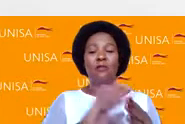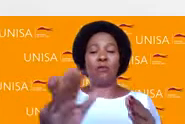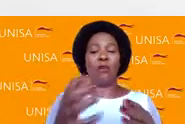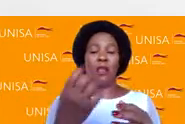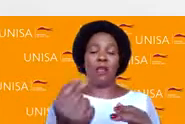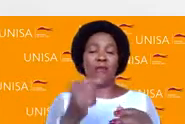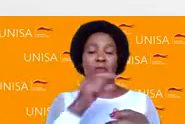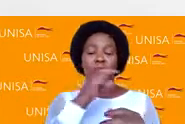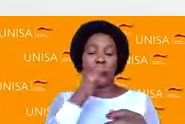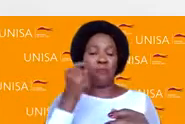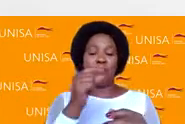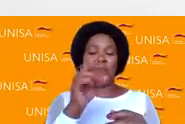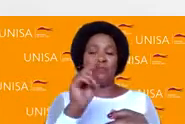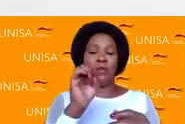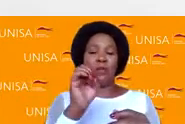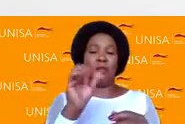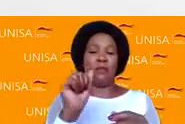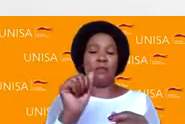unisa.ac.za, not